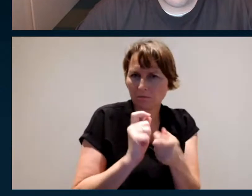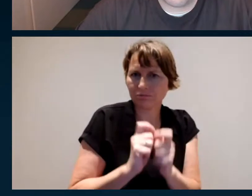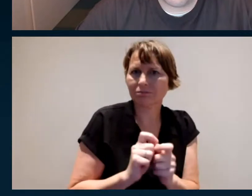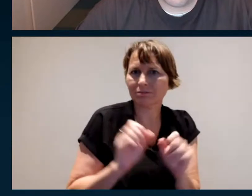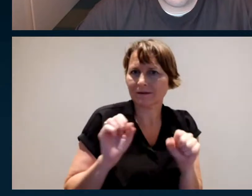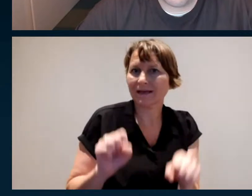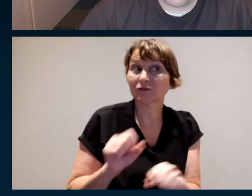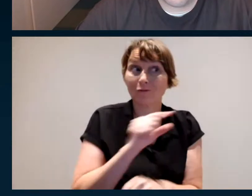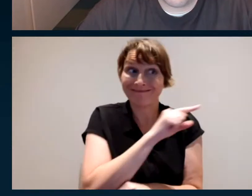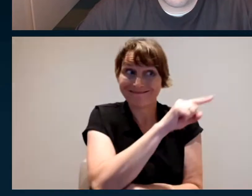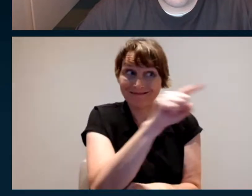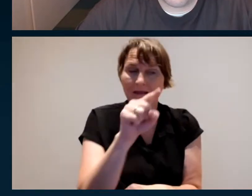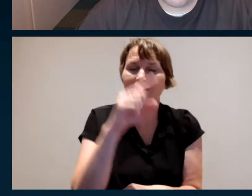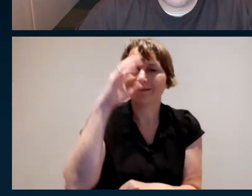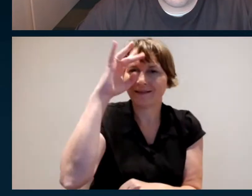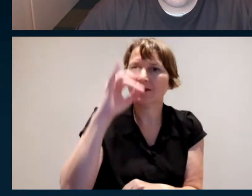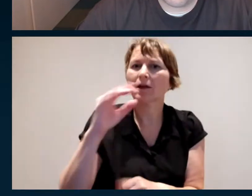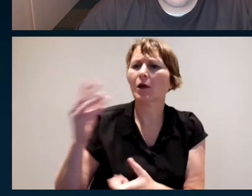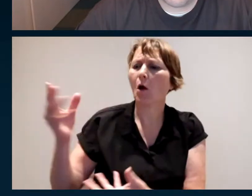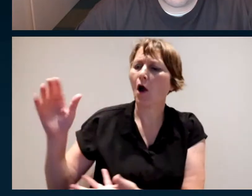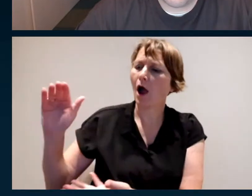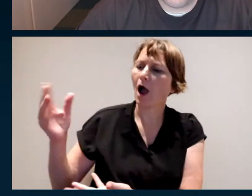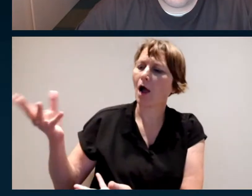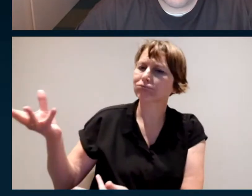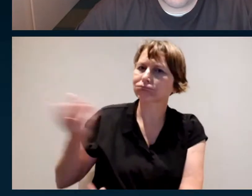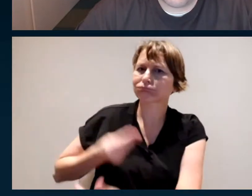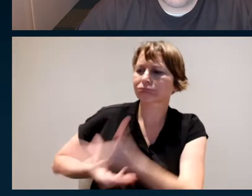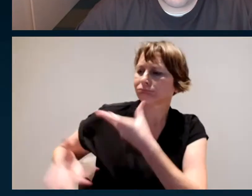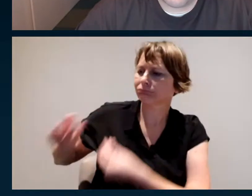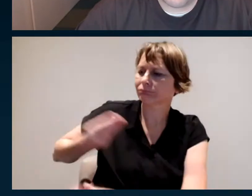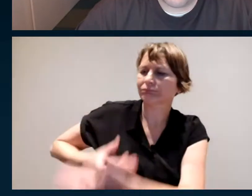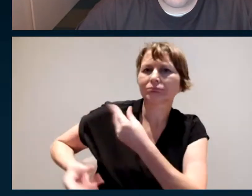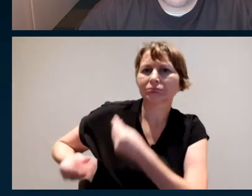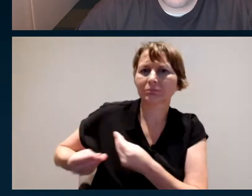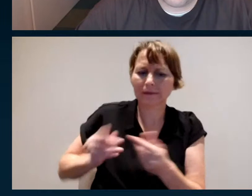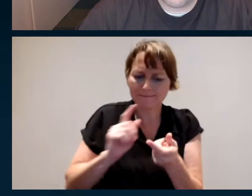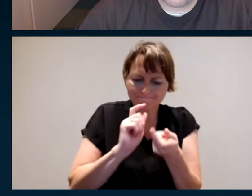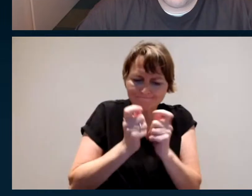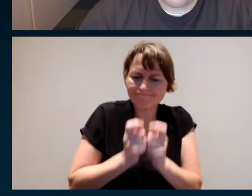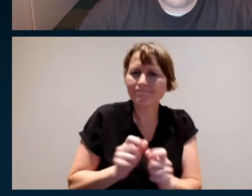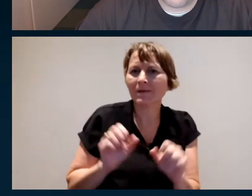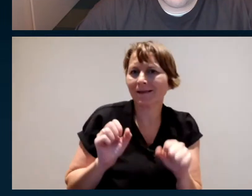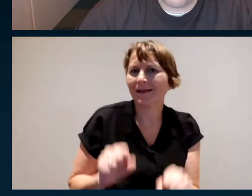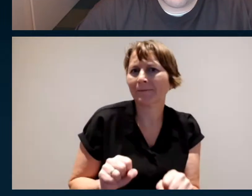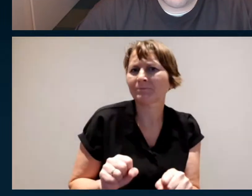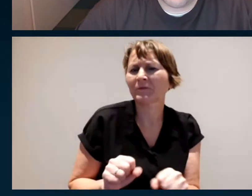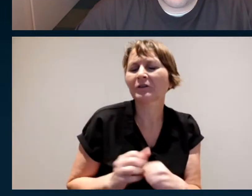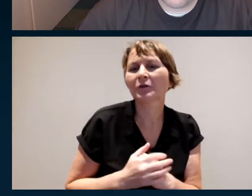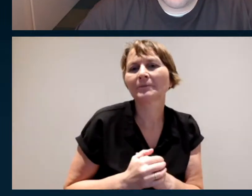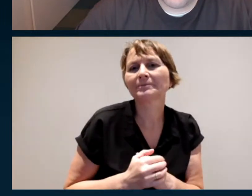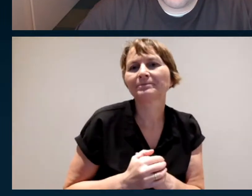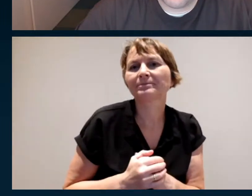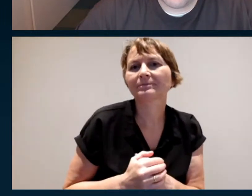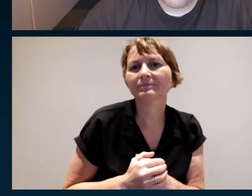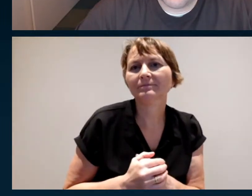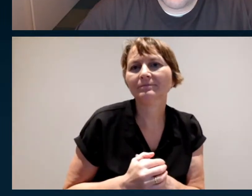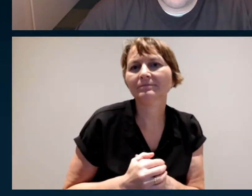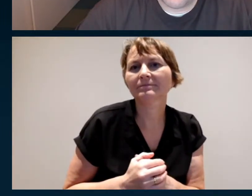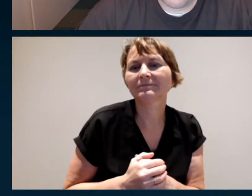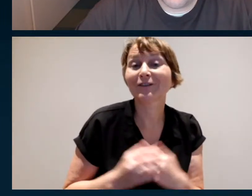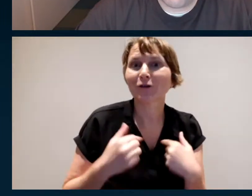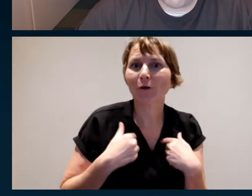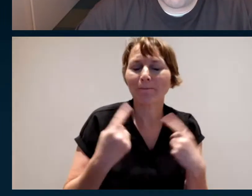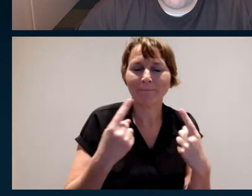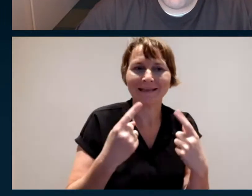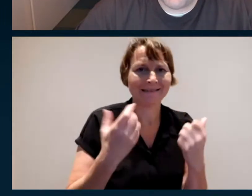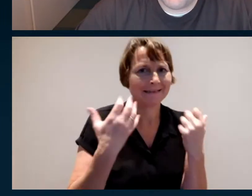the Azure resources and services, what they provide. So that's what keeps me motivated doing this